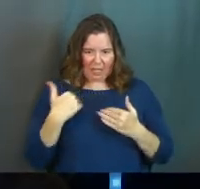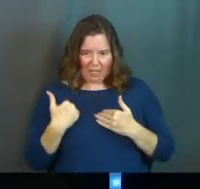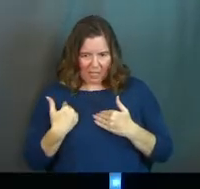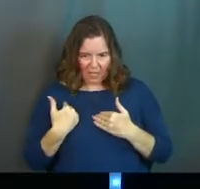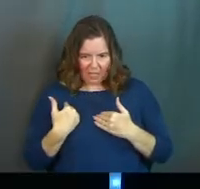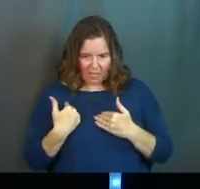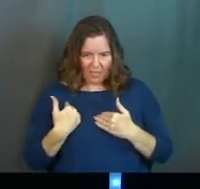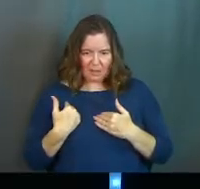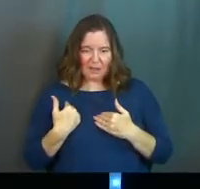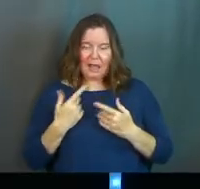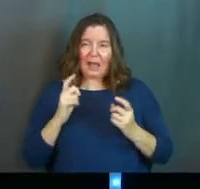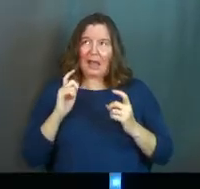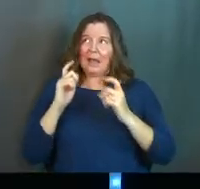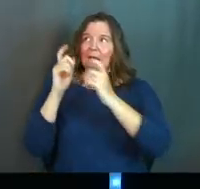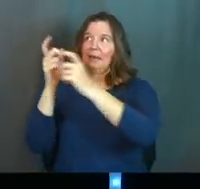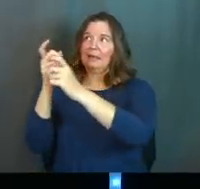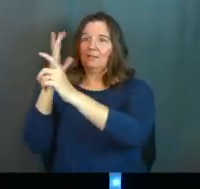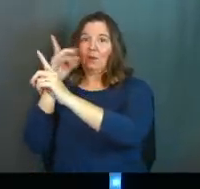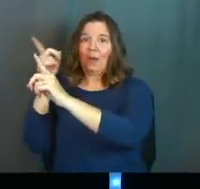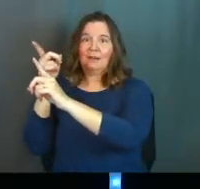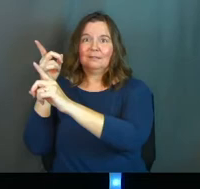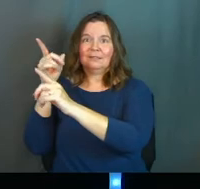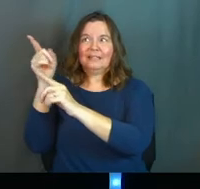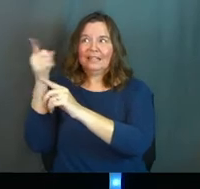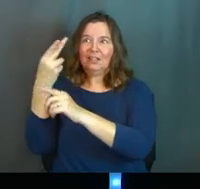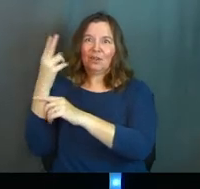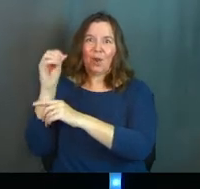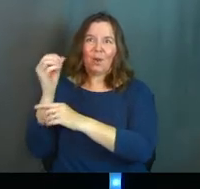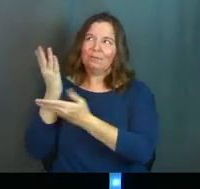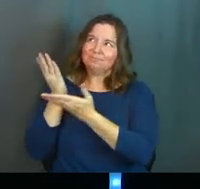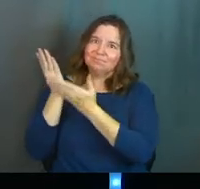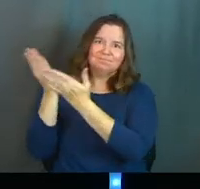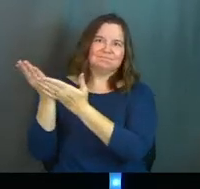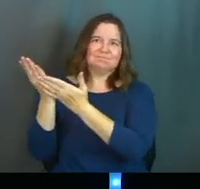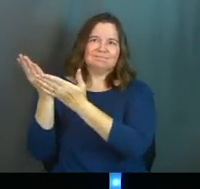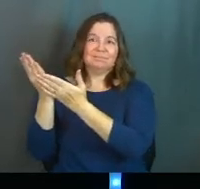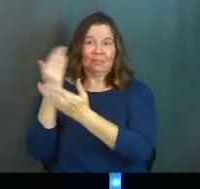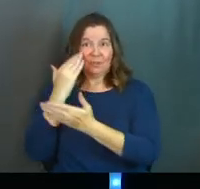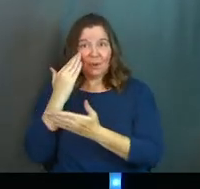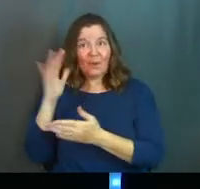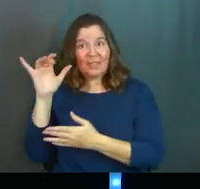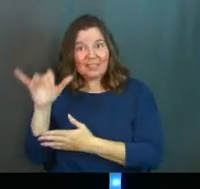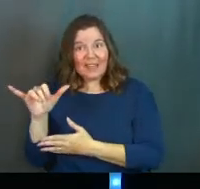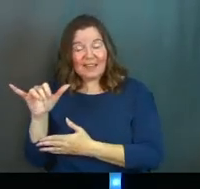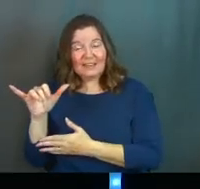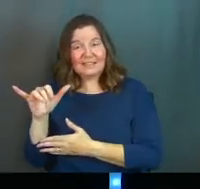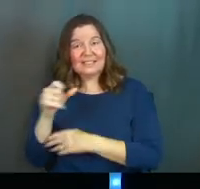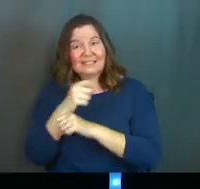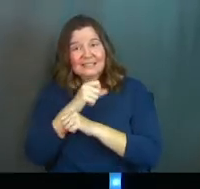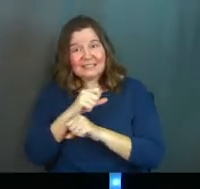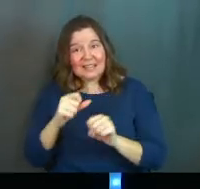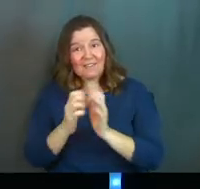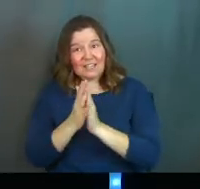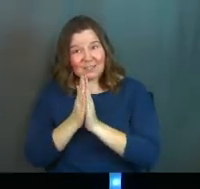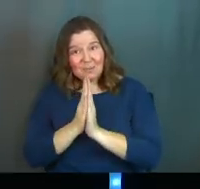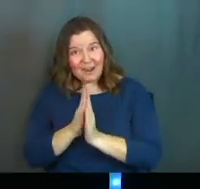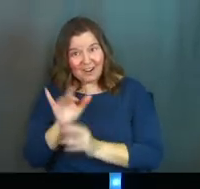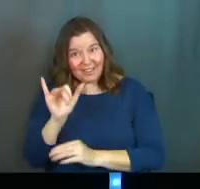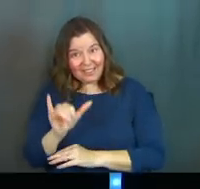me. I gave it to God. Here you go, God, he said. Do you know that is a salvation